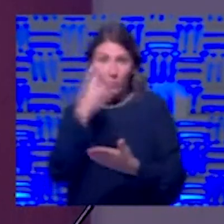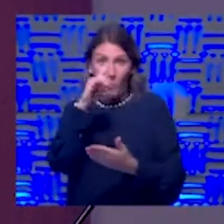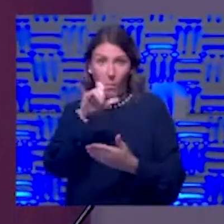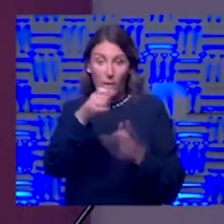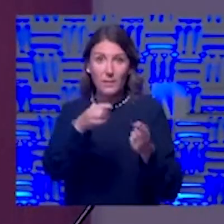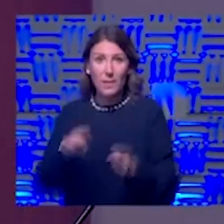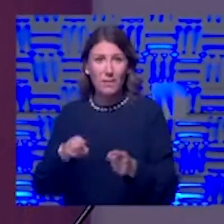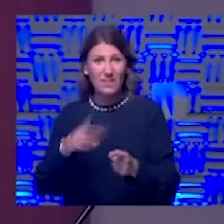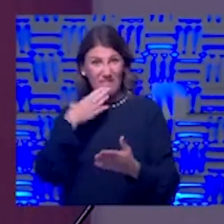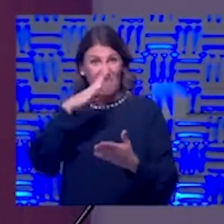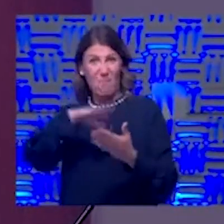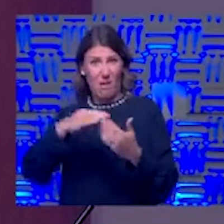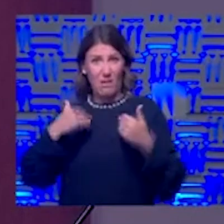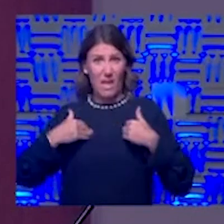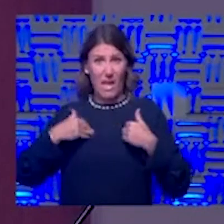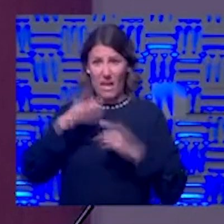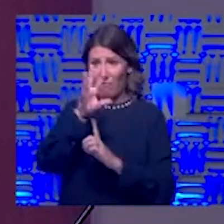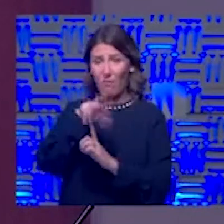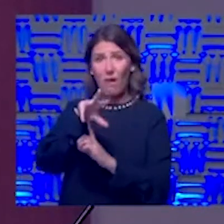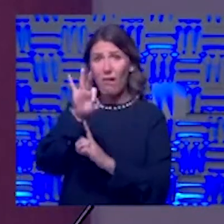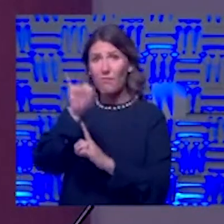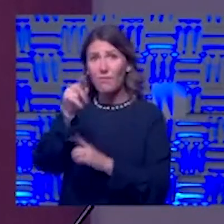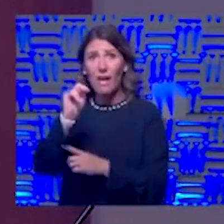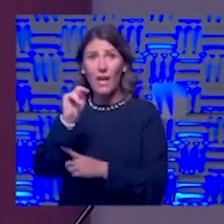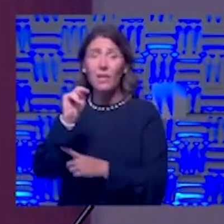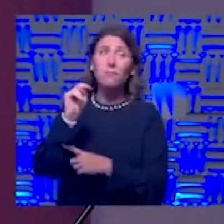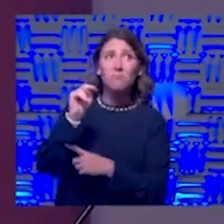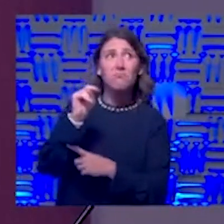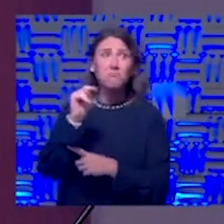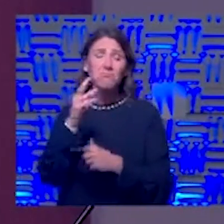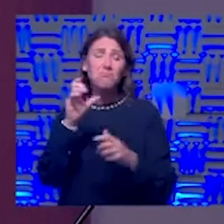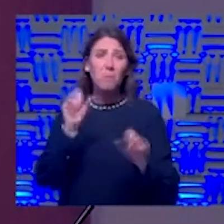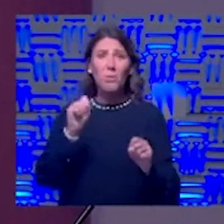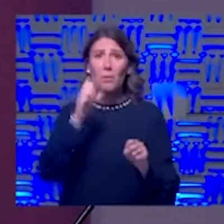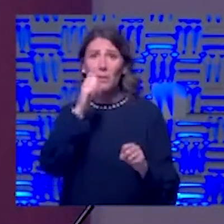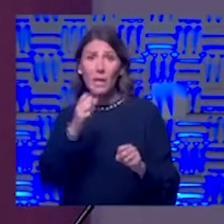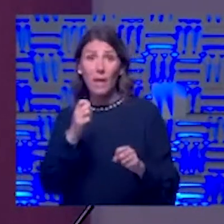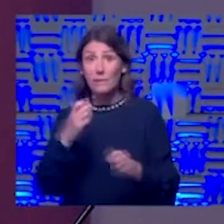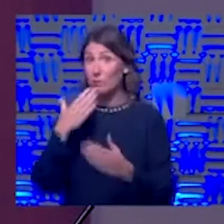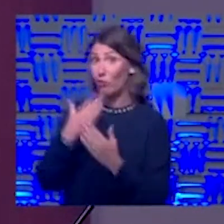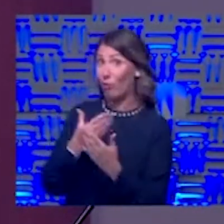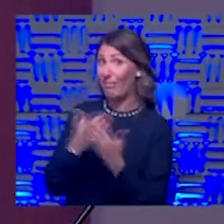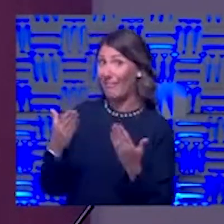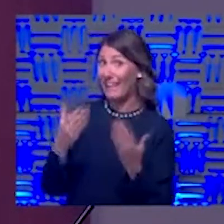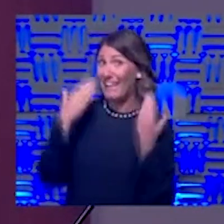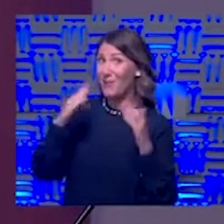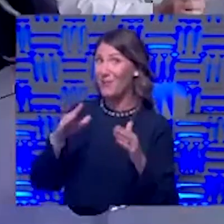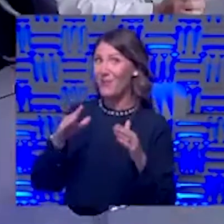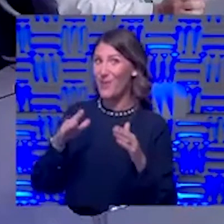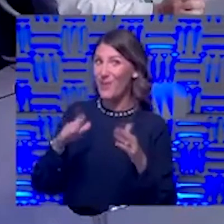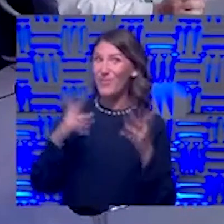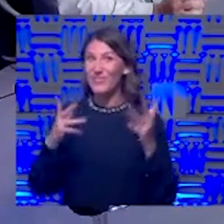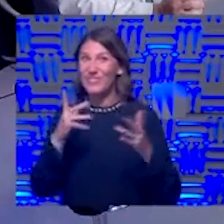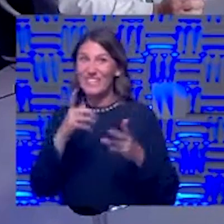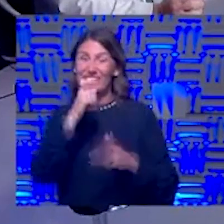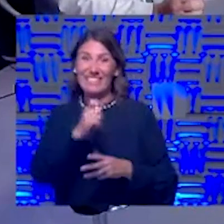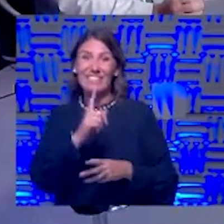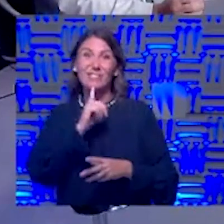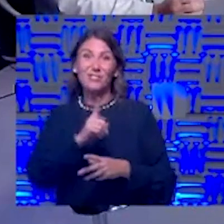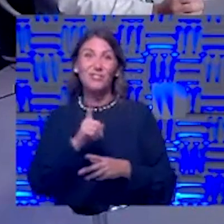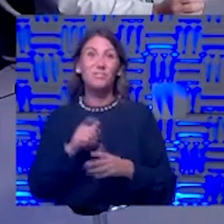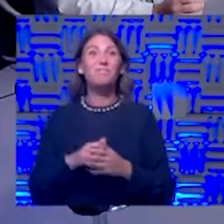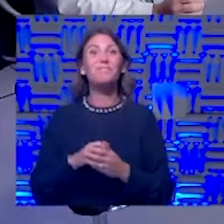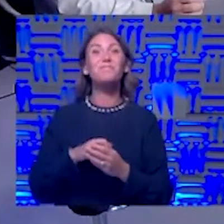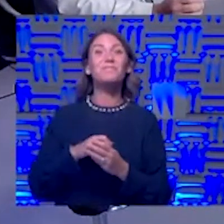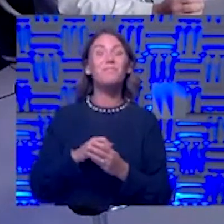thing to have a fan? Probably not. No. Is it a good thing? We'll see. I don't know either. That's a good question. Jill?